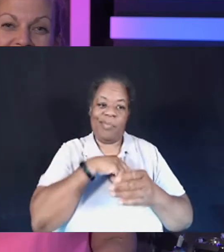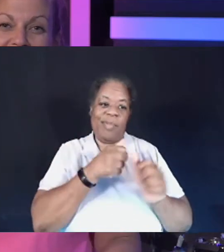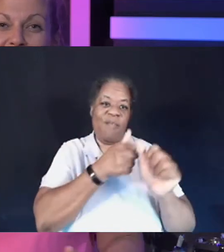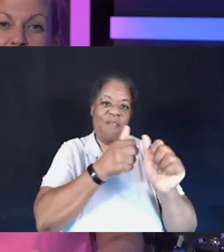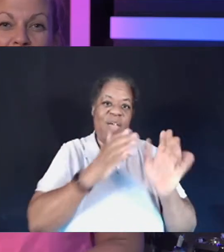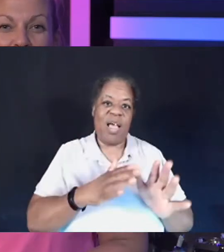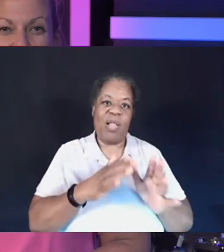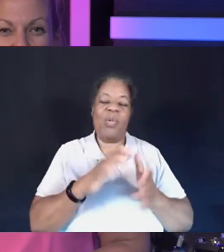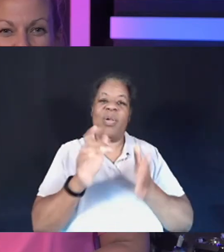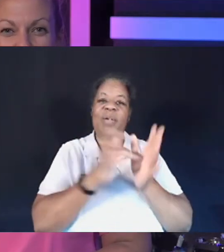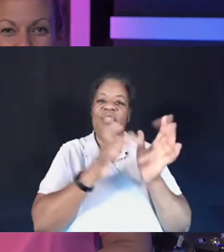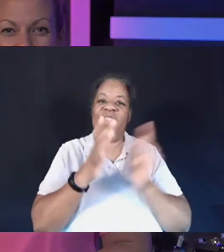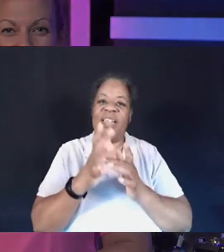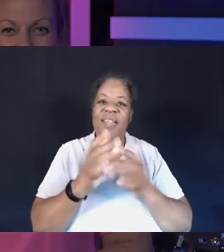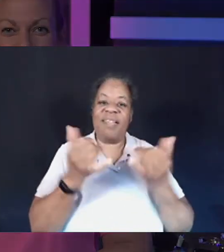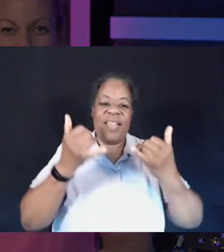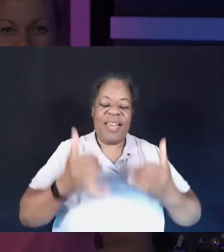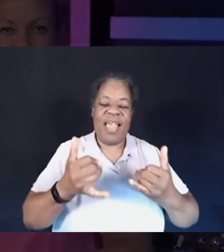to this next song.